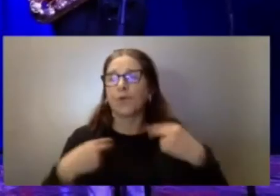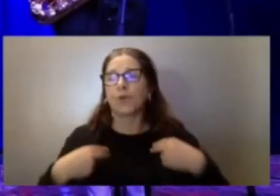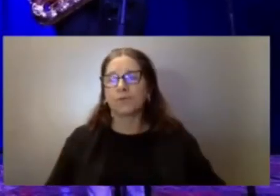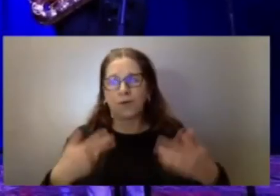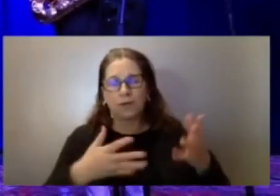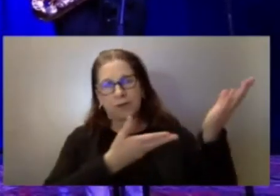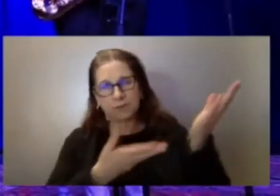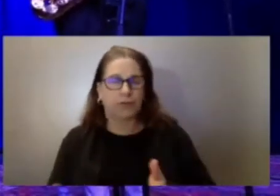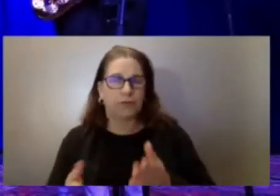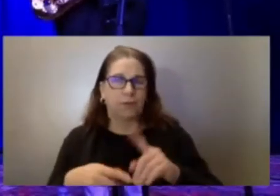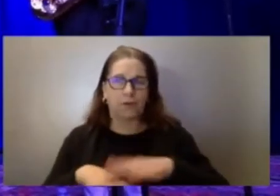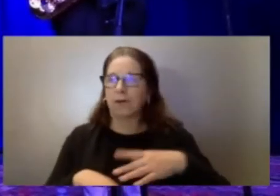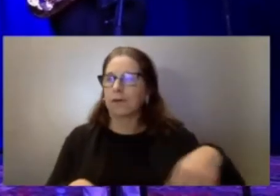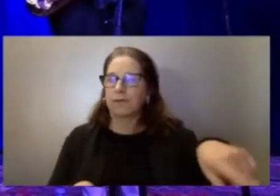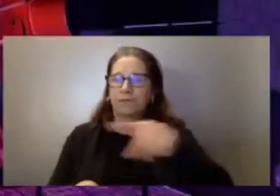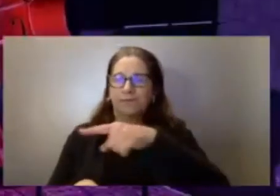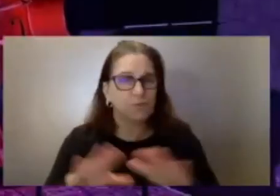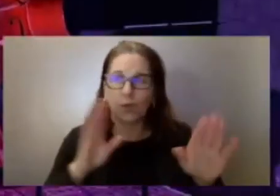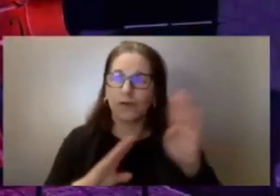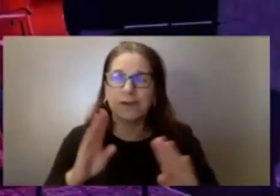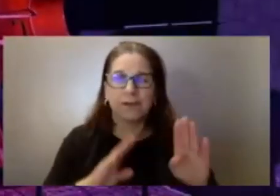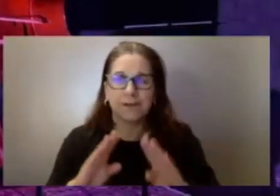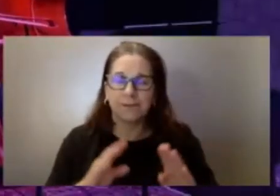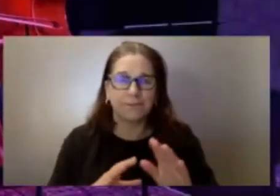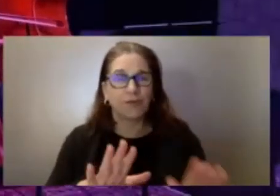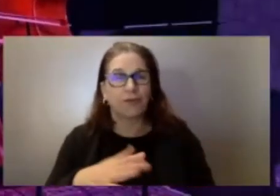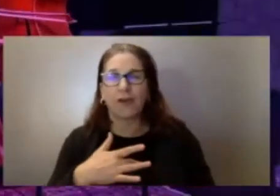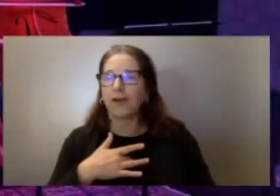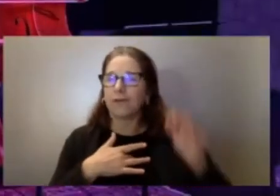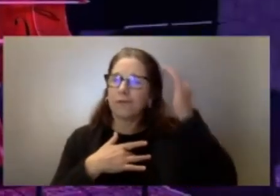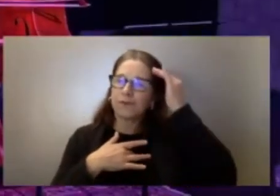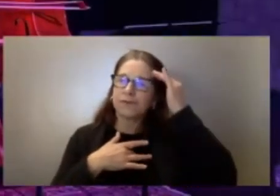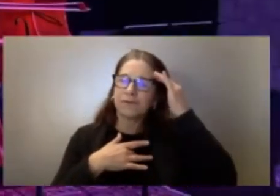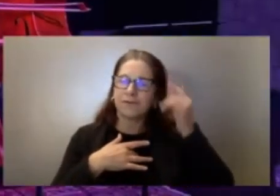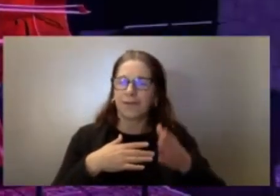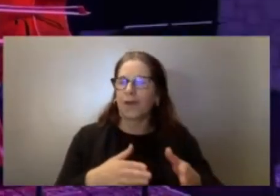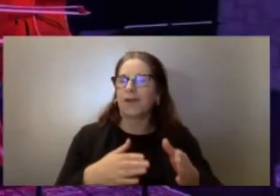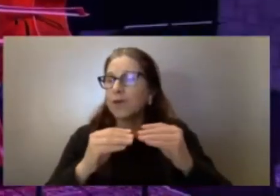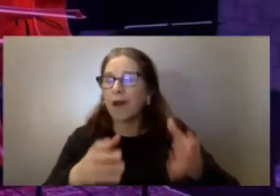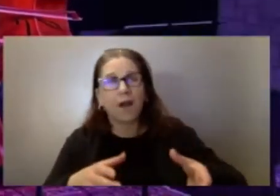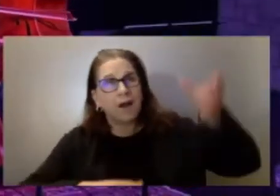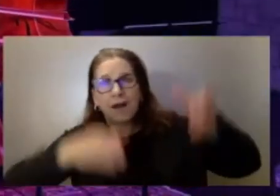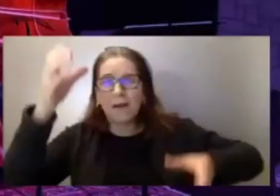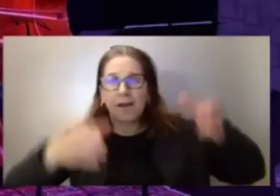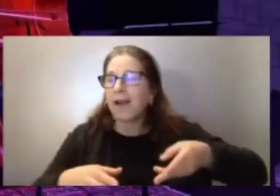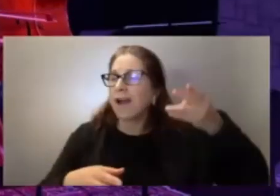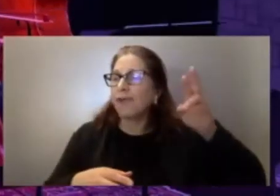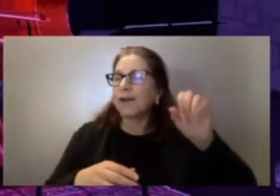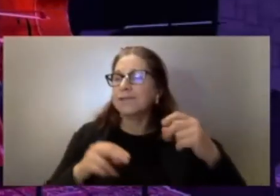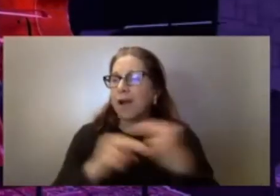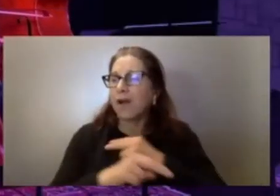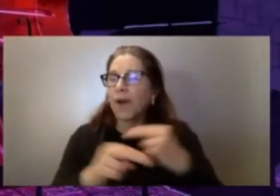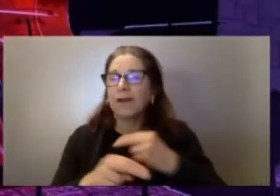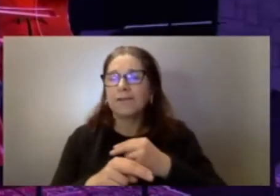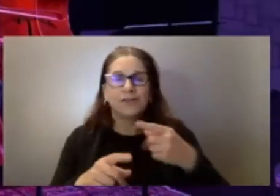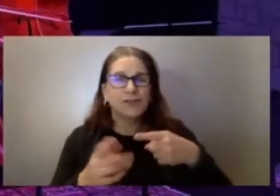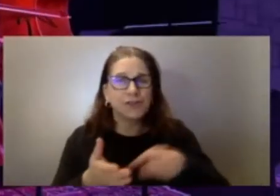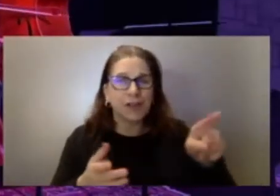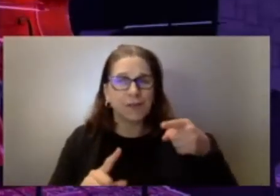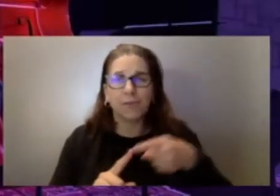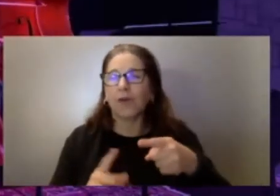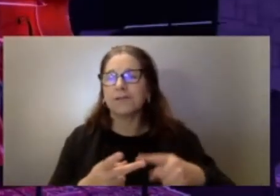The heart knows the way. Though there may be high rises, interstates, checkpoints, armed soldiers, massacres,